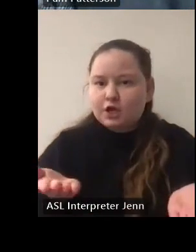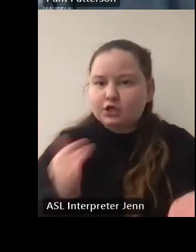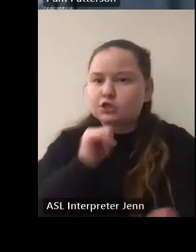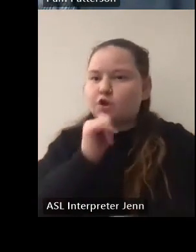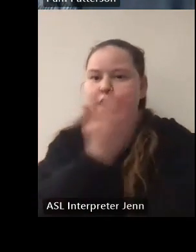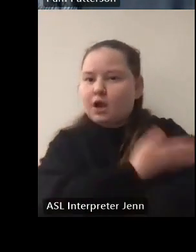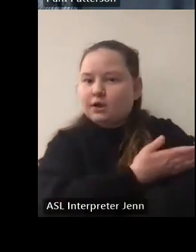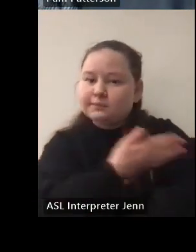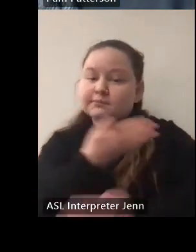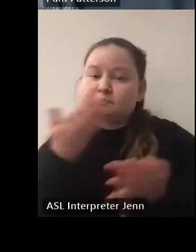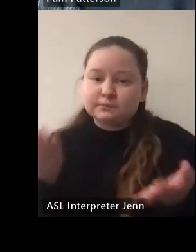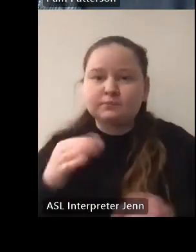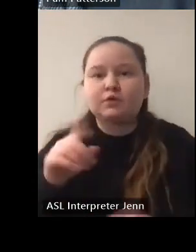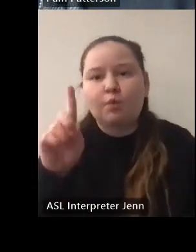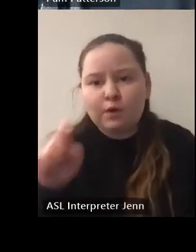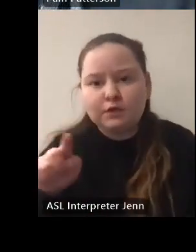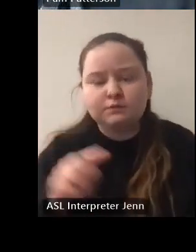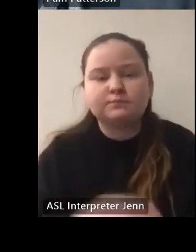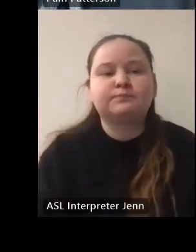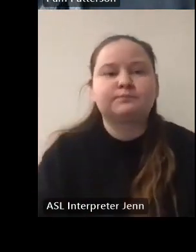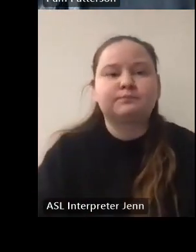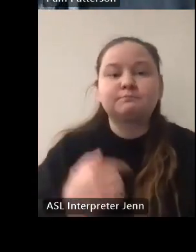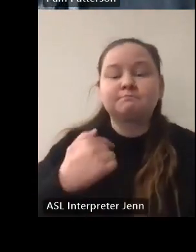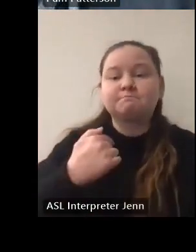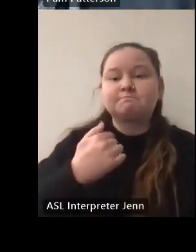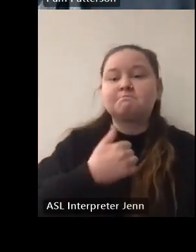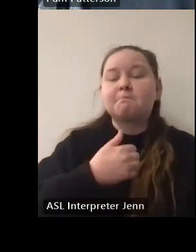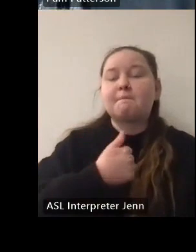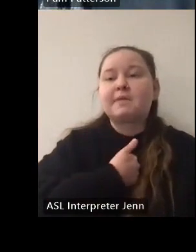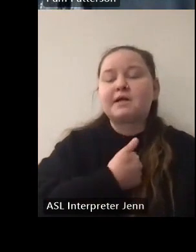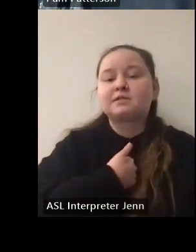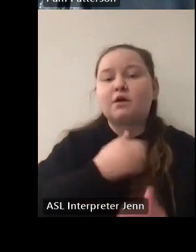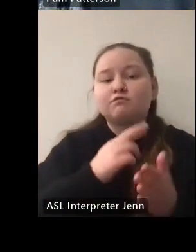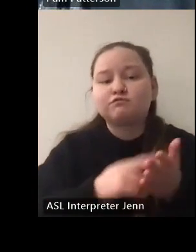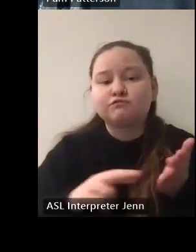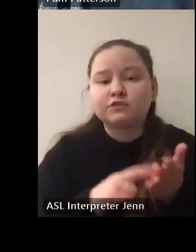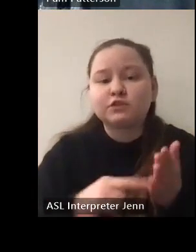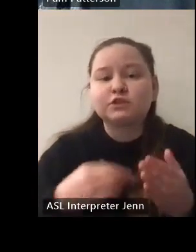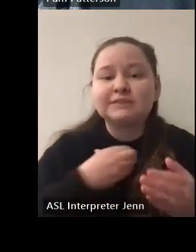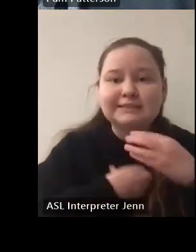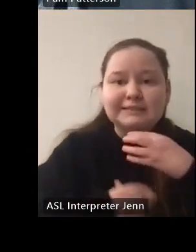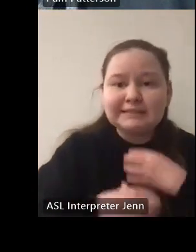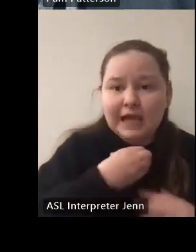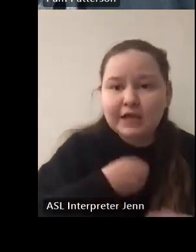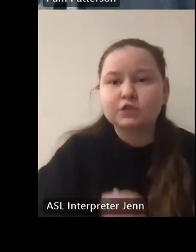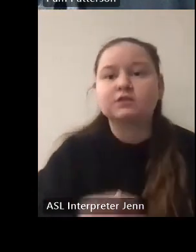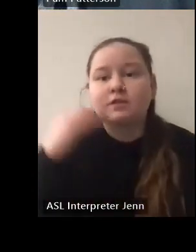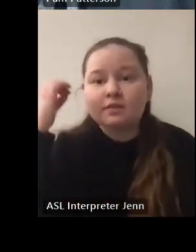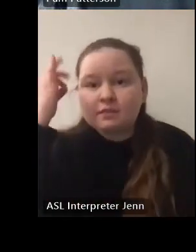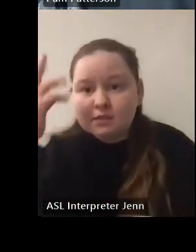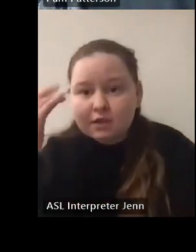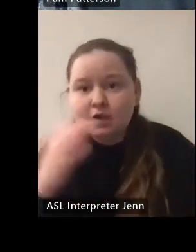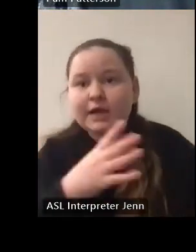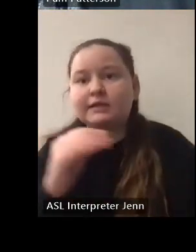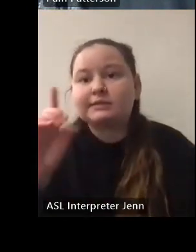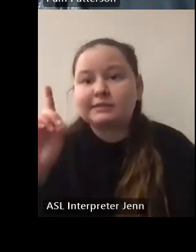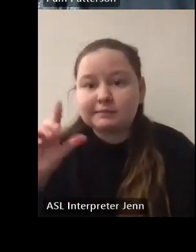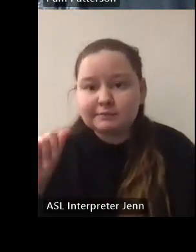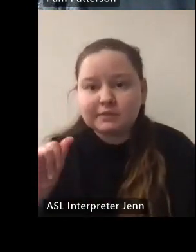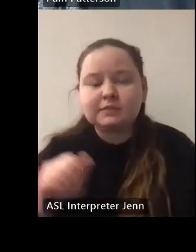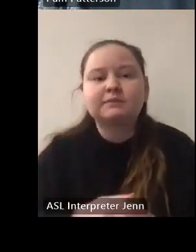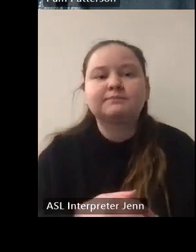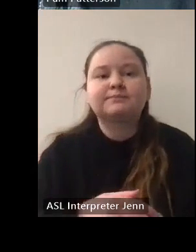So I've explored disability desire, transabled theory, and disability aesthetics here